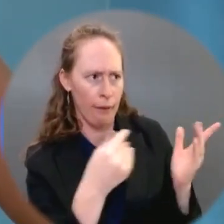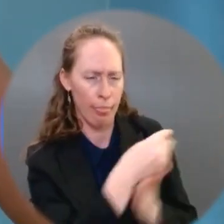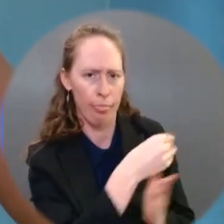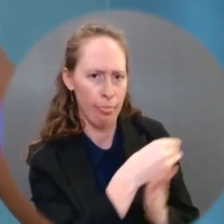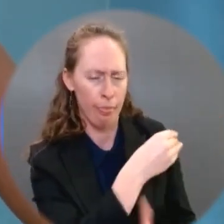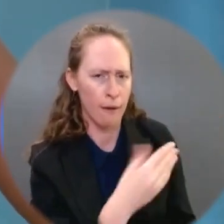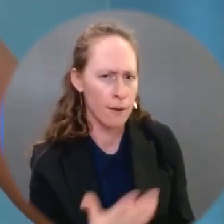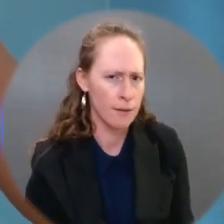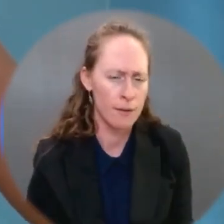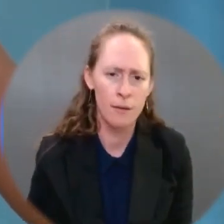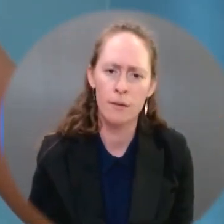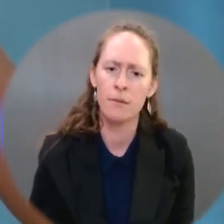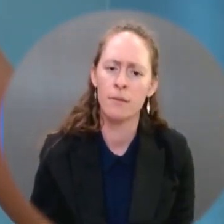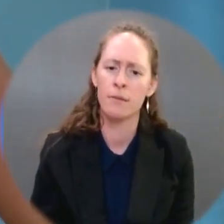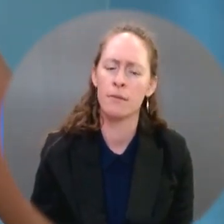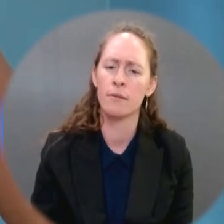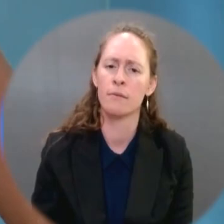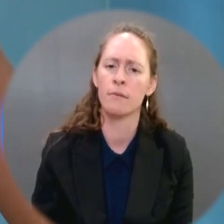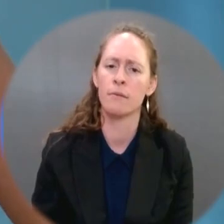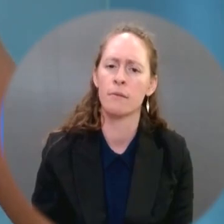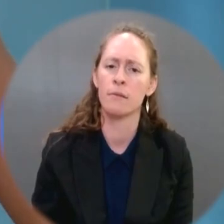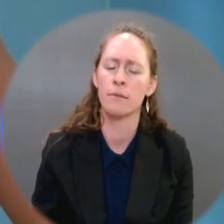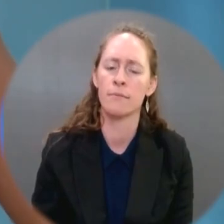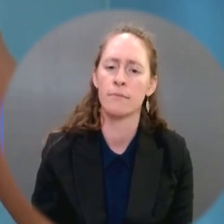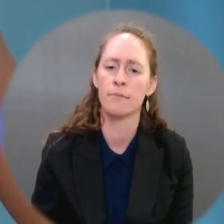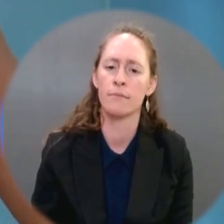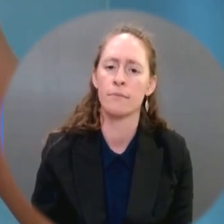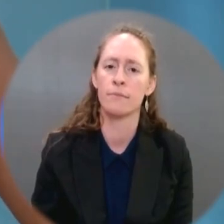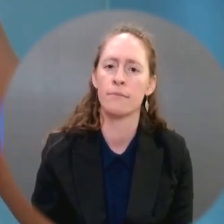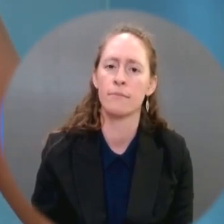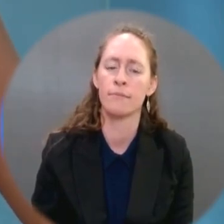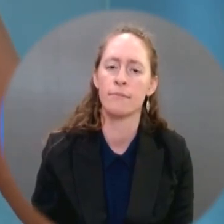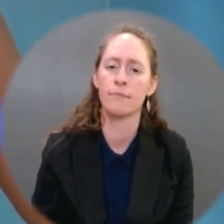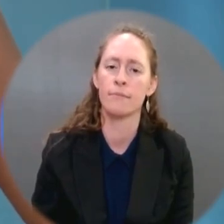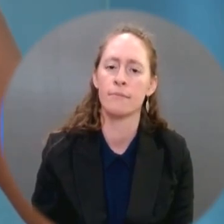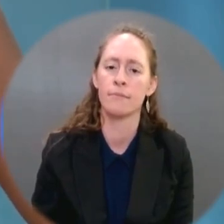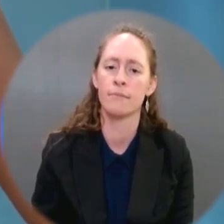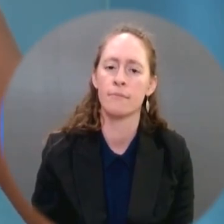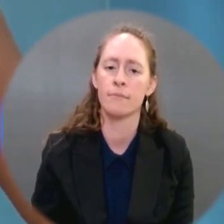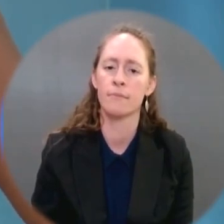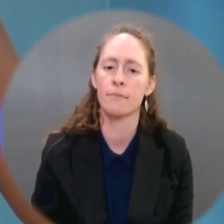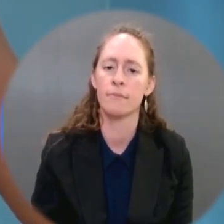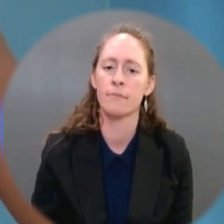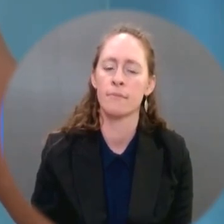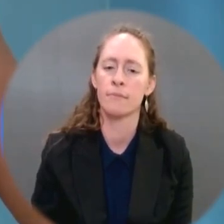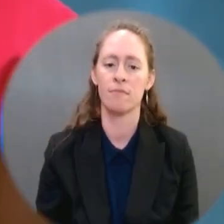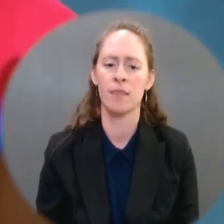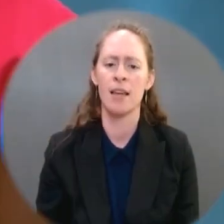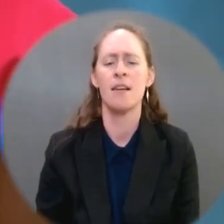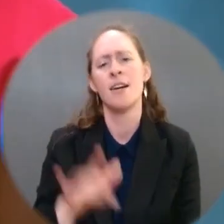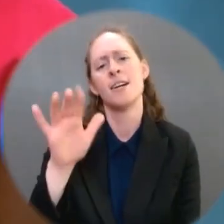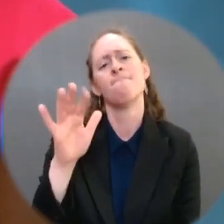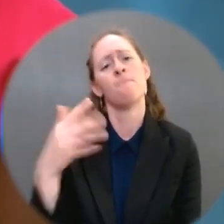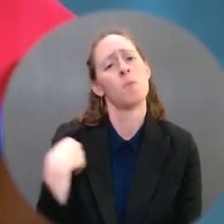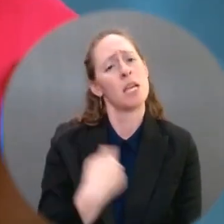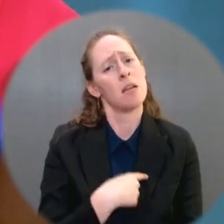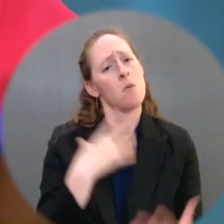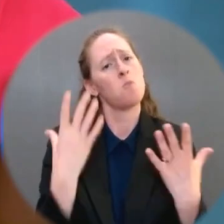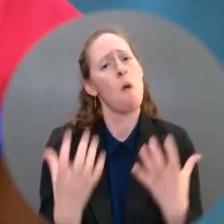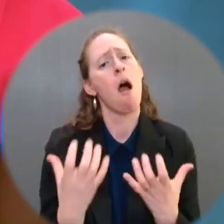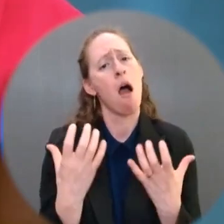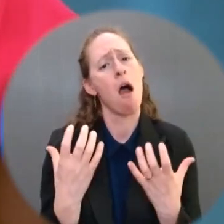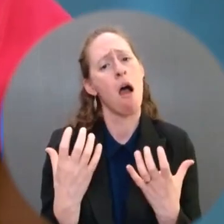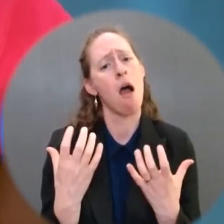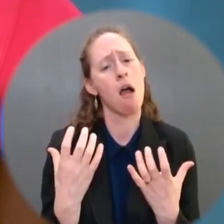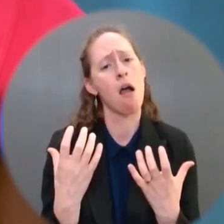in Europe, in Germany specifically, was how to put a cap on Russia, Russia oil. That is what what's about